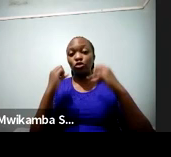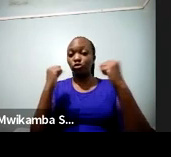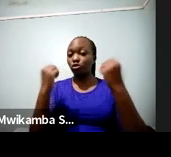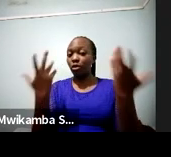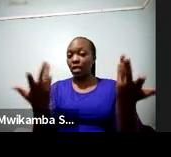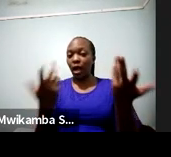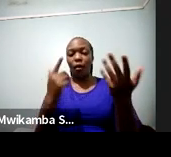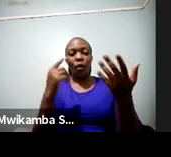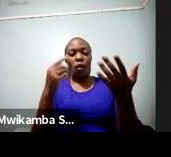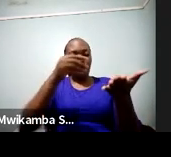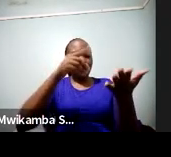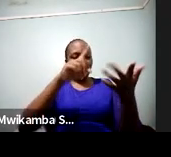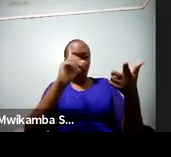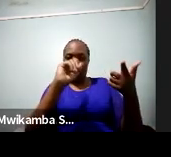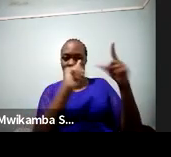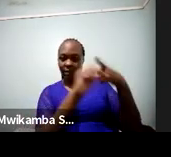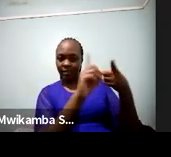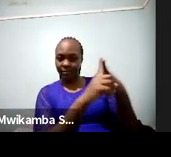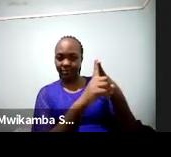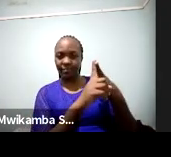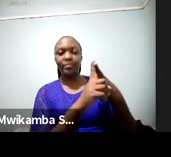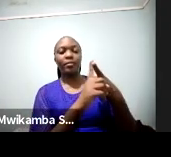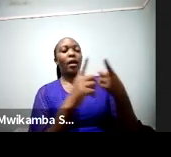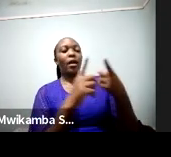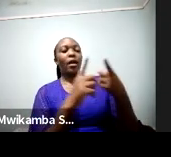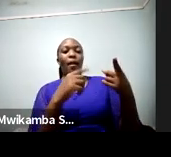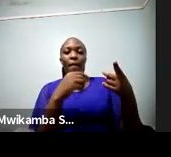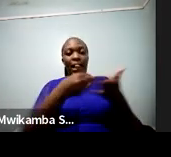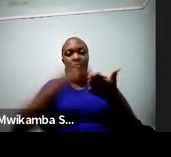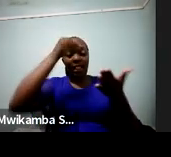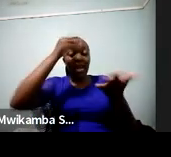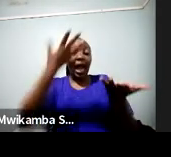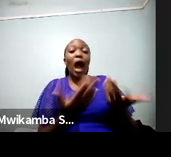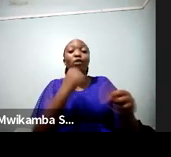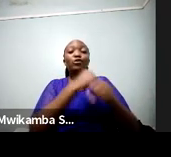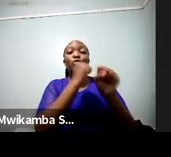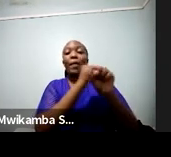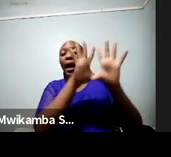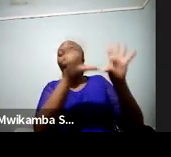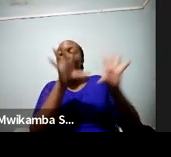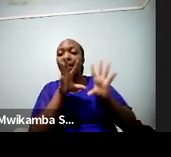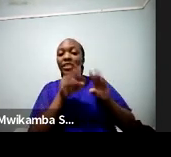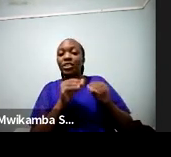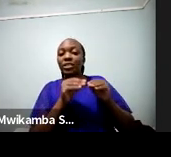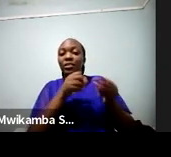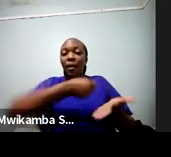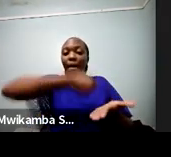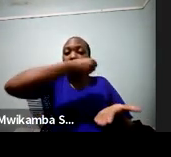money, you don't just spend just because you have money in your wallet. And then you tell people, I'm as big as the wallet behind